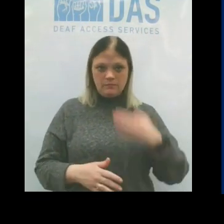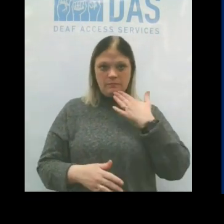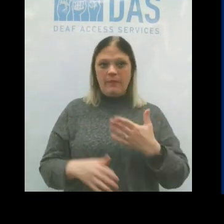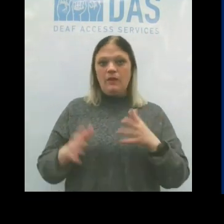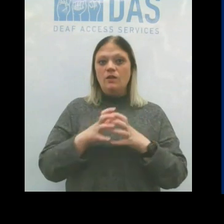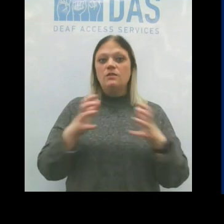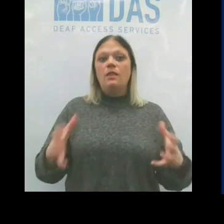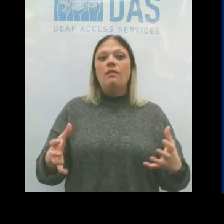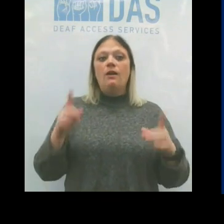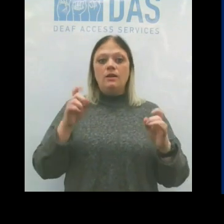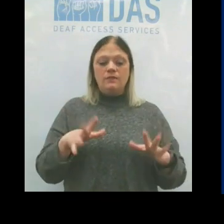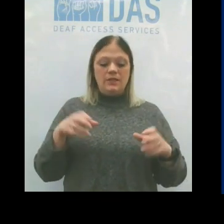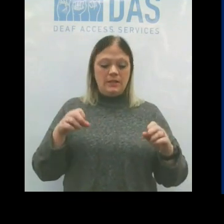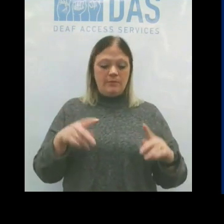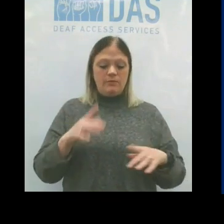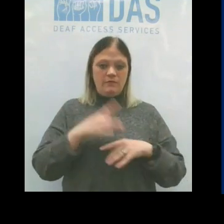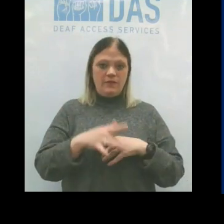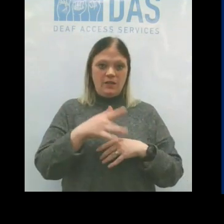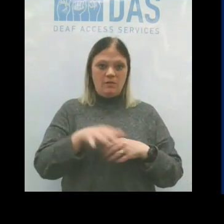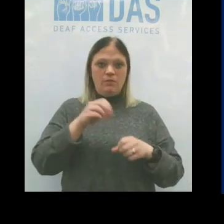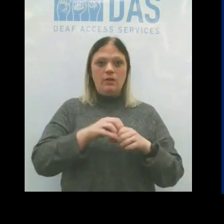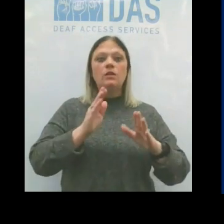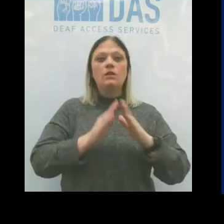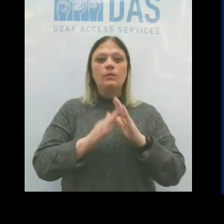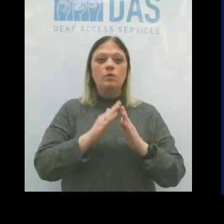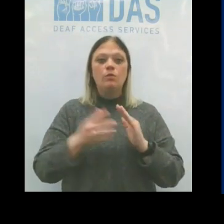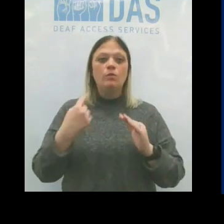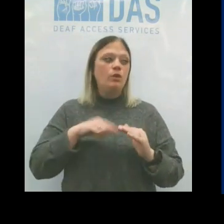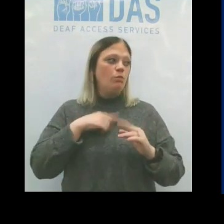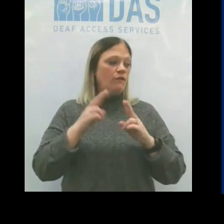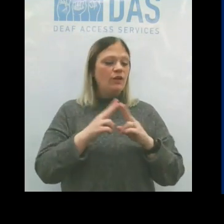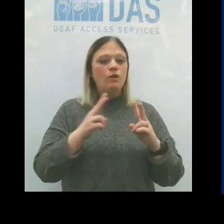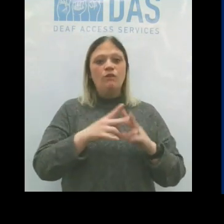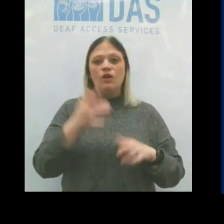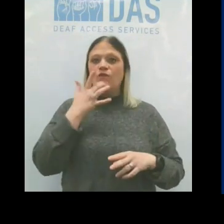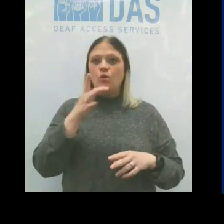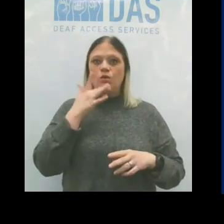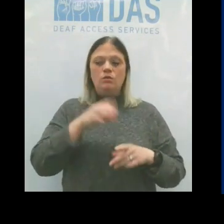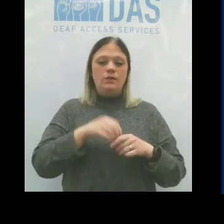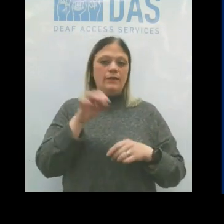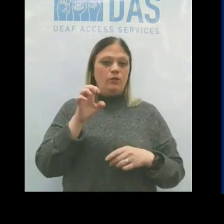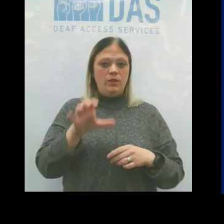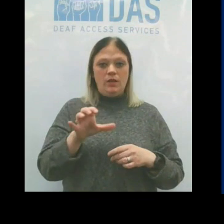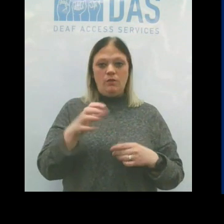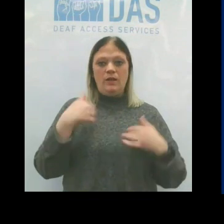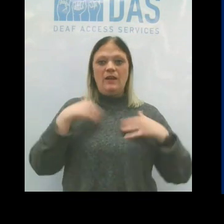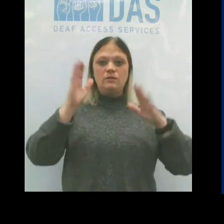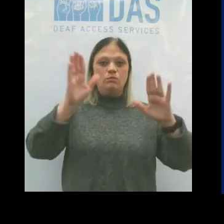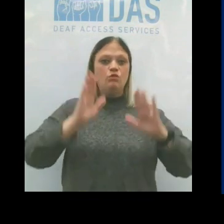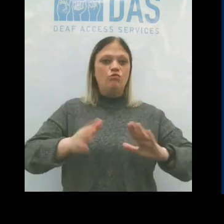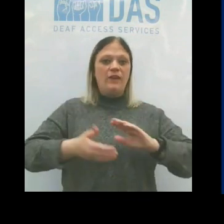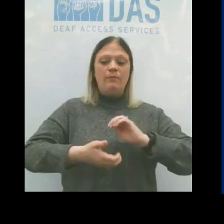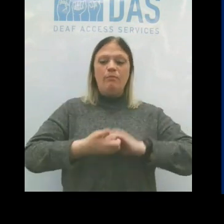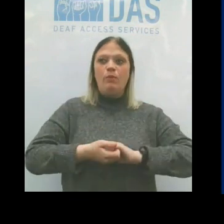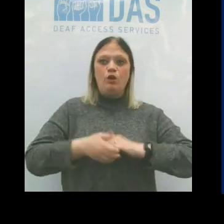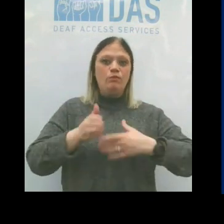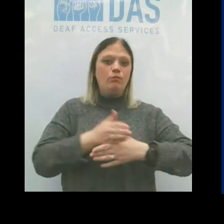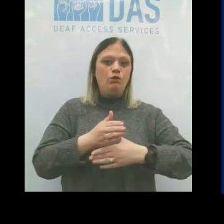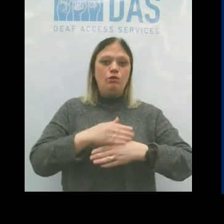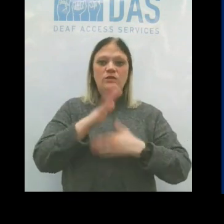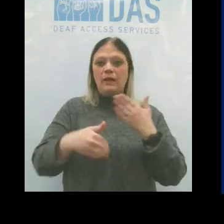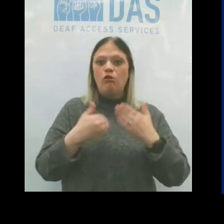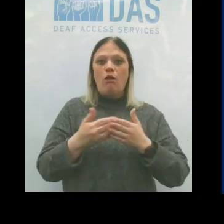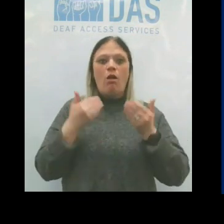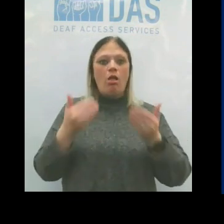of testing opportunities available in our community. We're very, very fortunate in Erie County. We have some great partners that are all